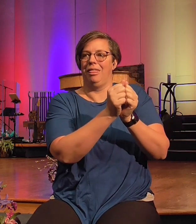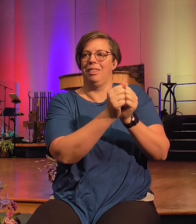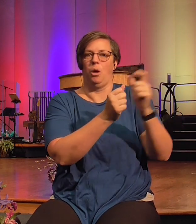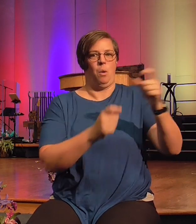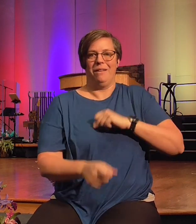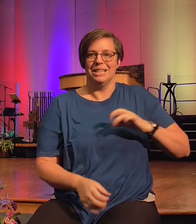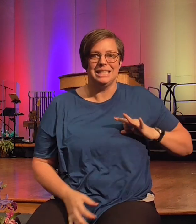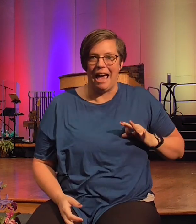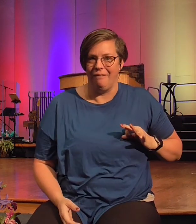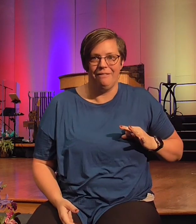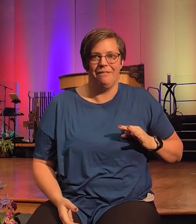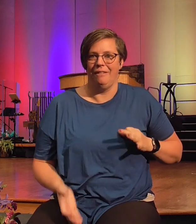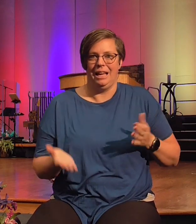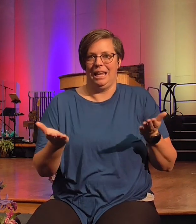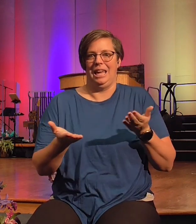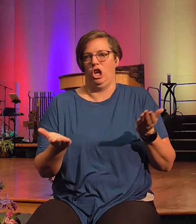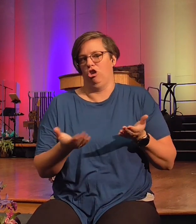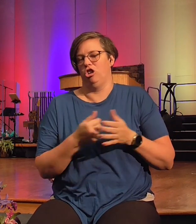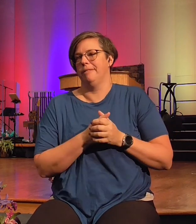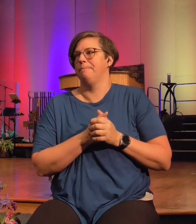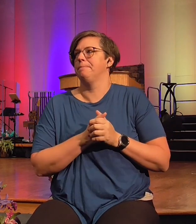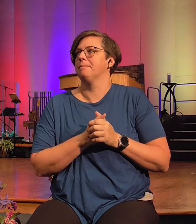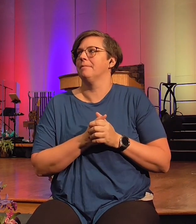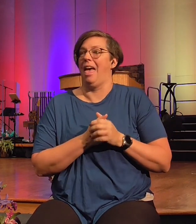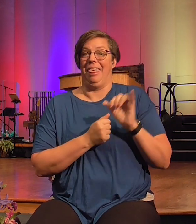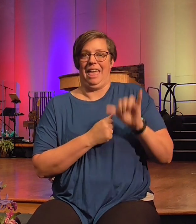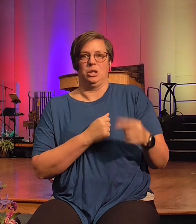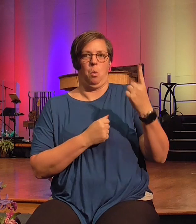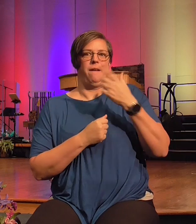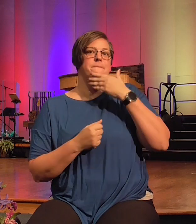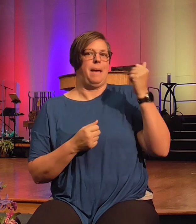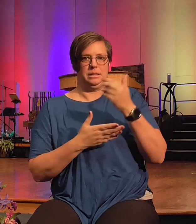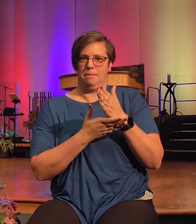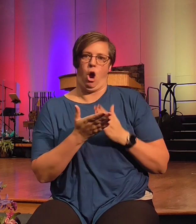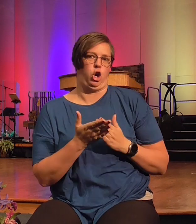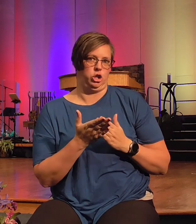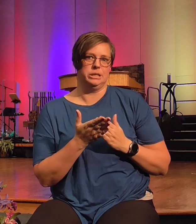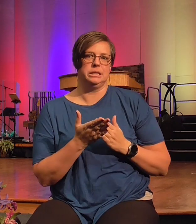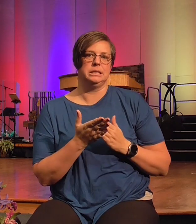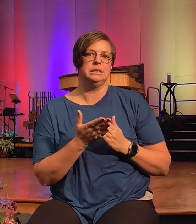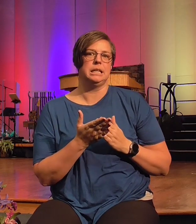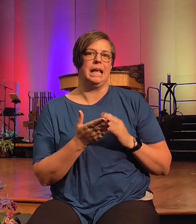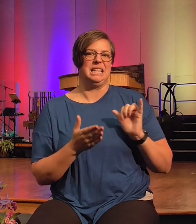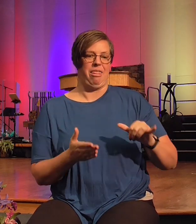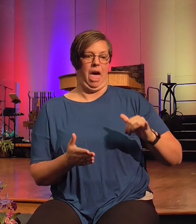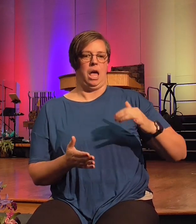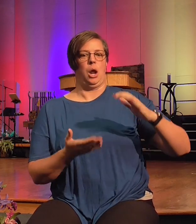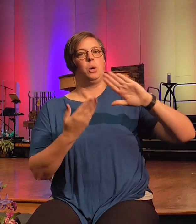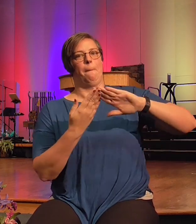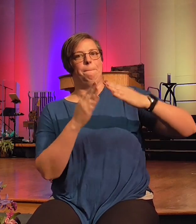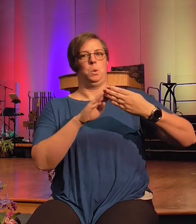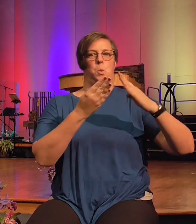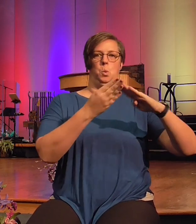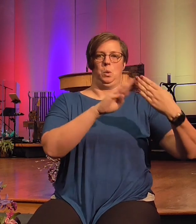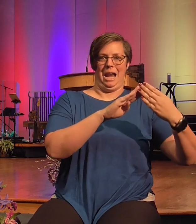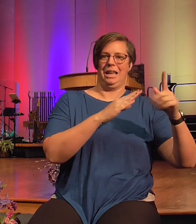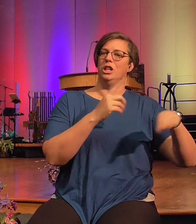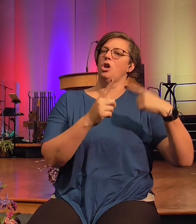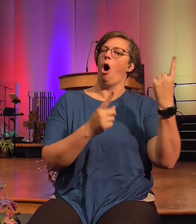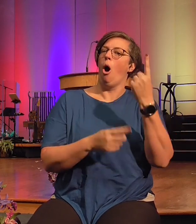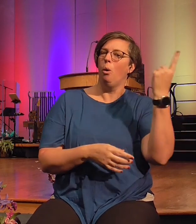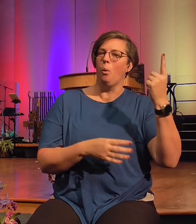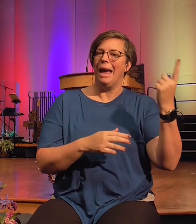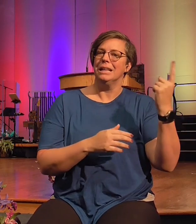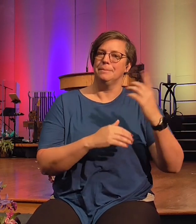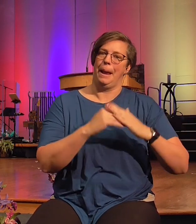staff members at Mile High. And that's one of the best parts about it, is the fact that this sense of community is always being built every